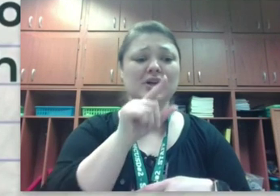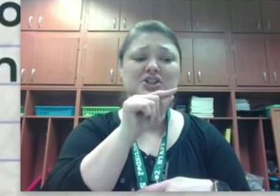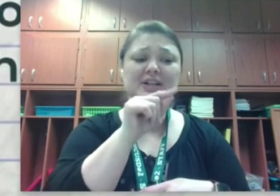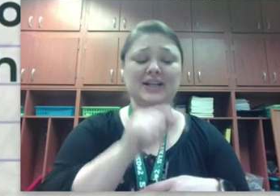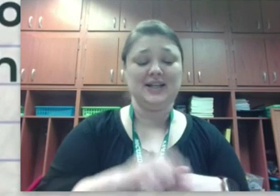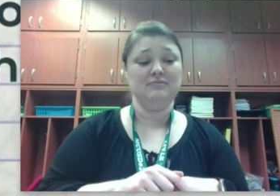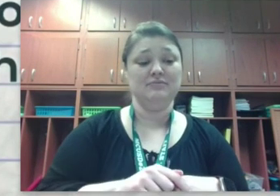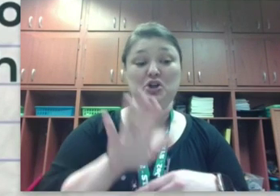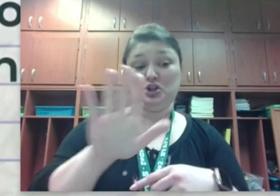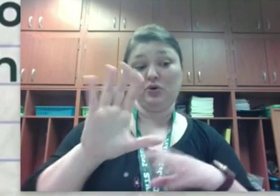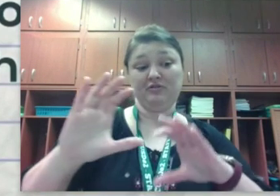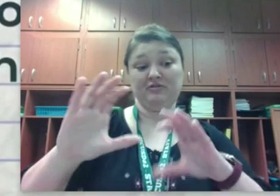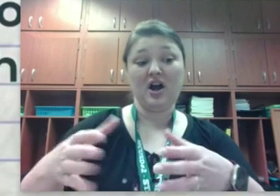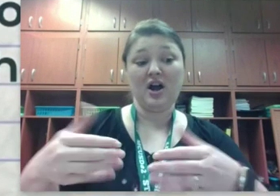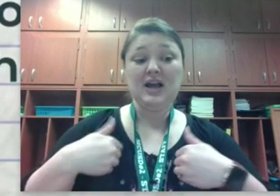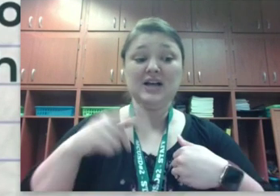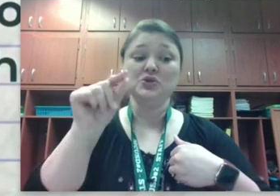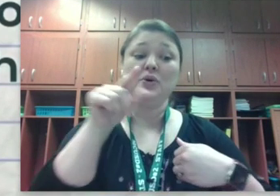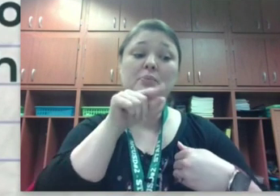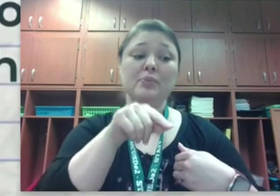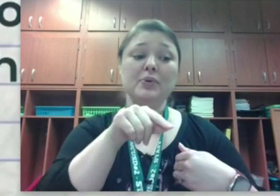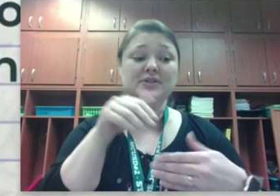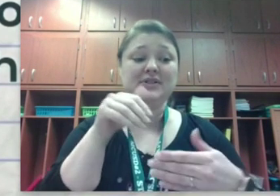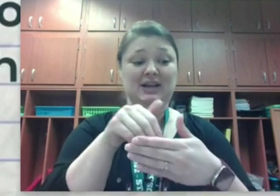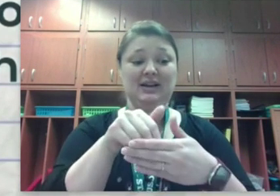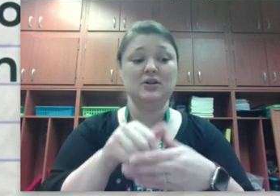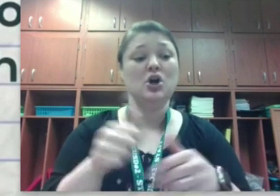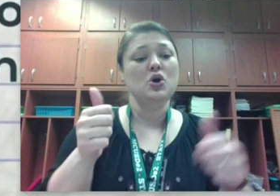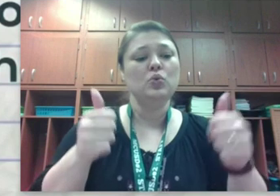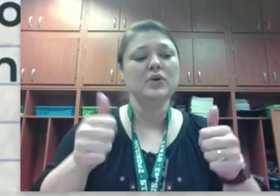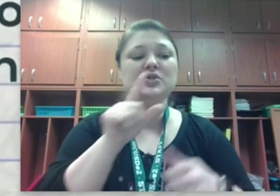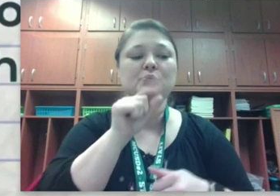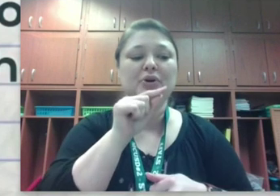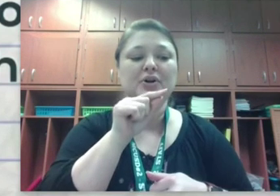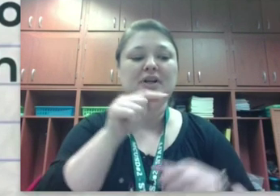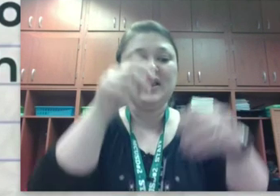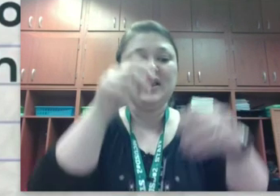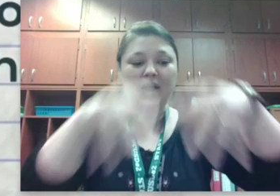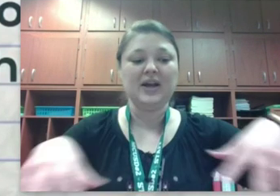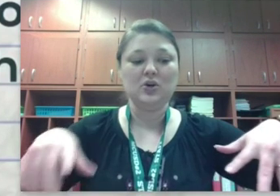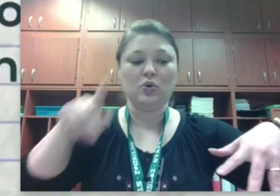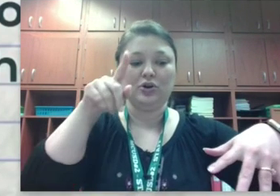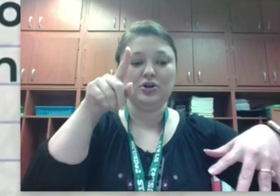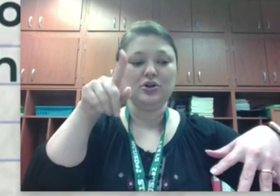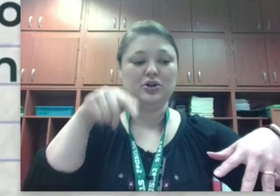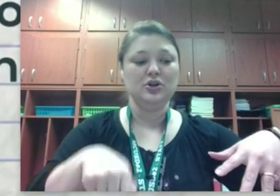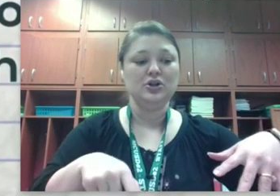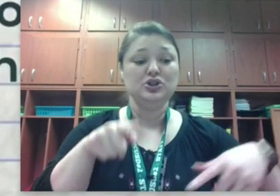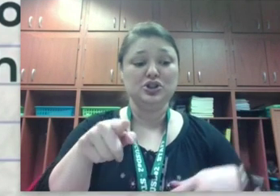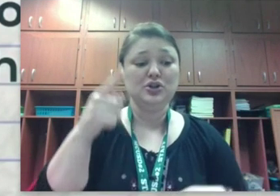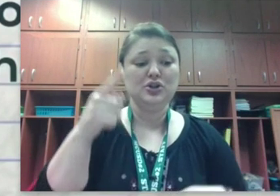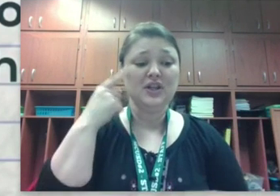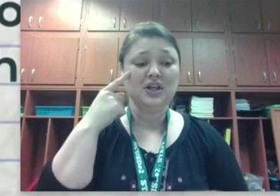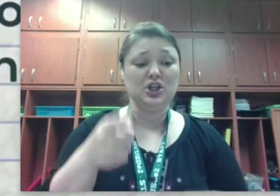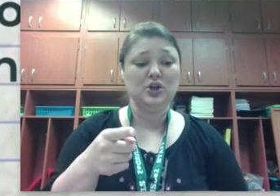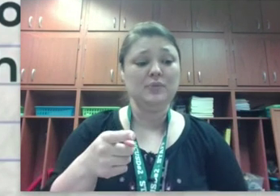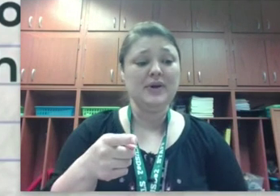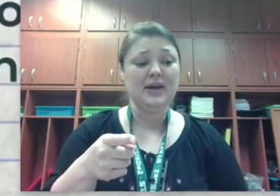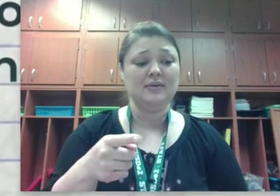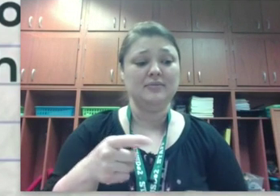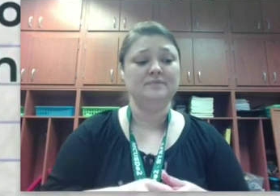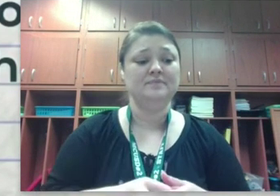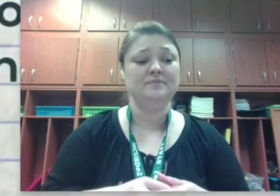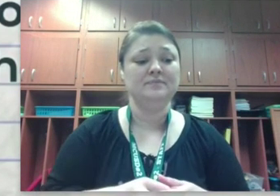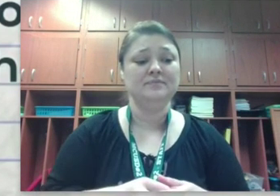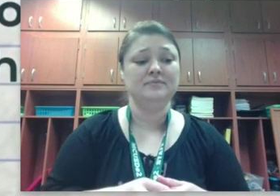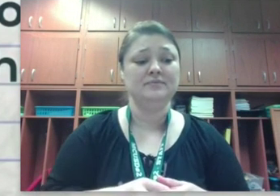Imagine you are a chickadee. Your flock has 20 birds in it. Which bird in the pecking order do you think you would